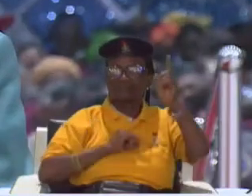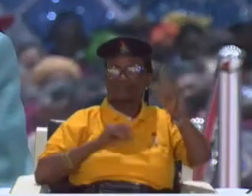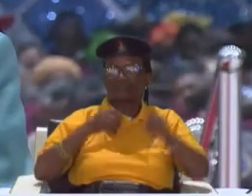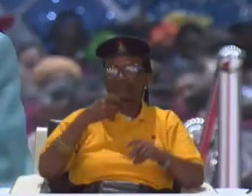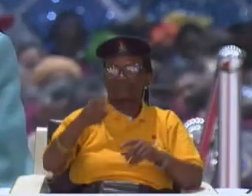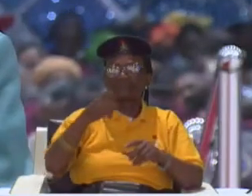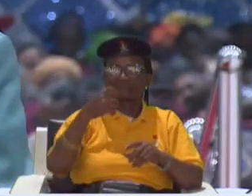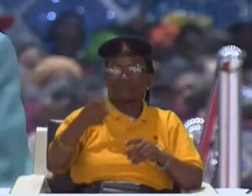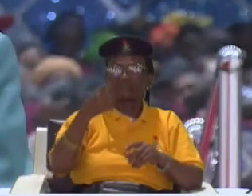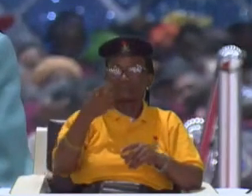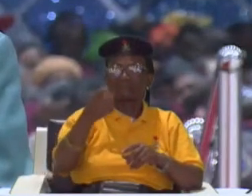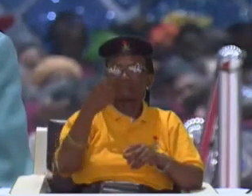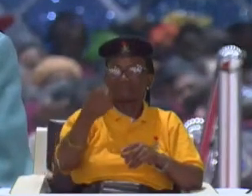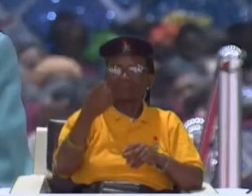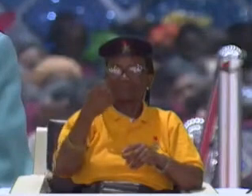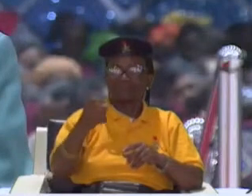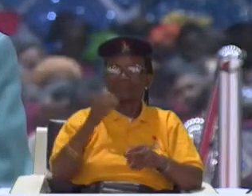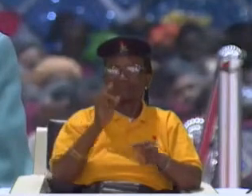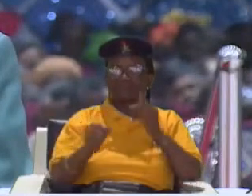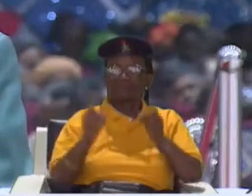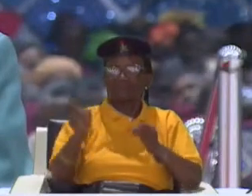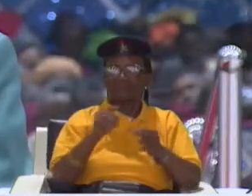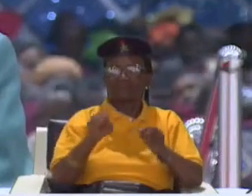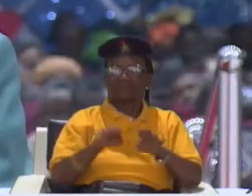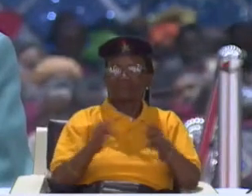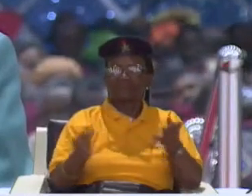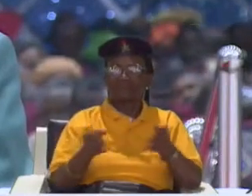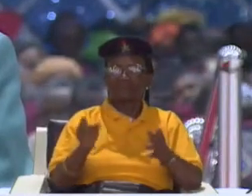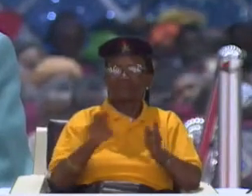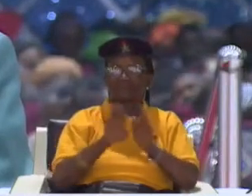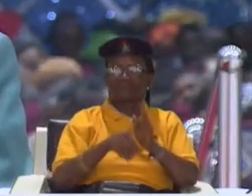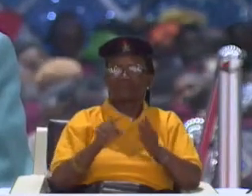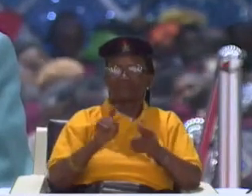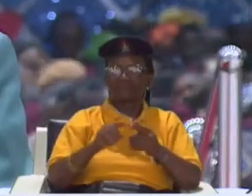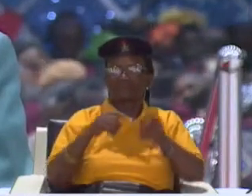knock. If you open the door to me, I will come in. It's